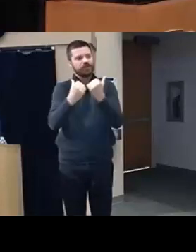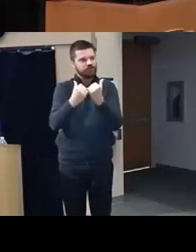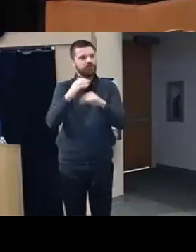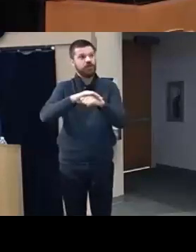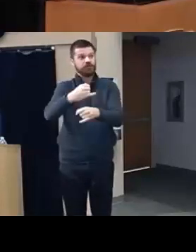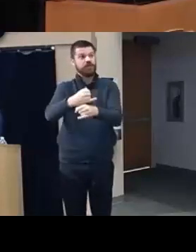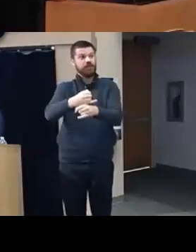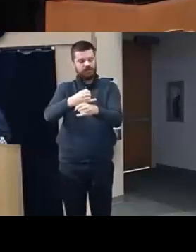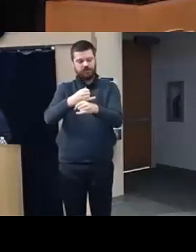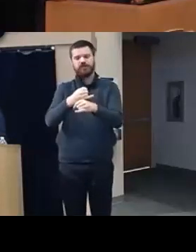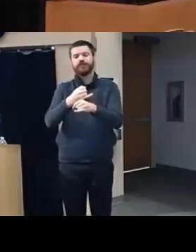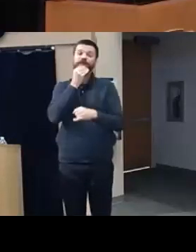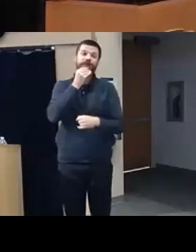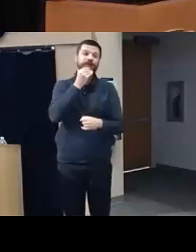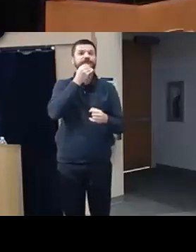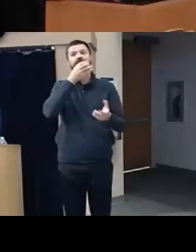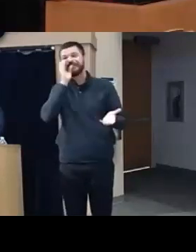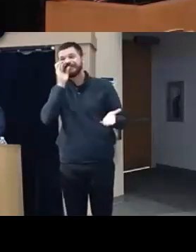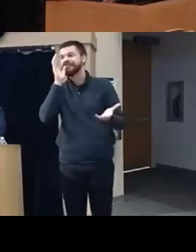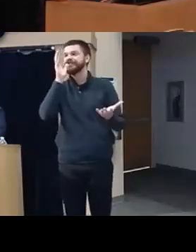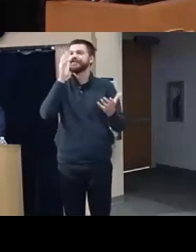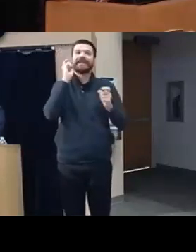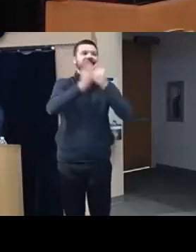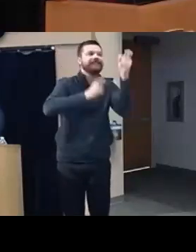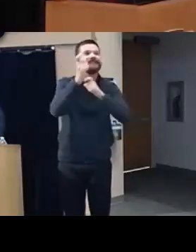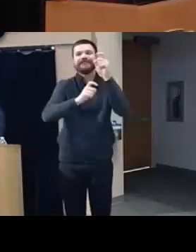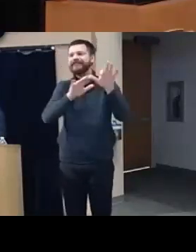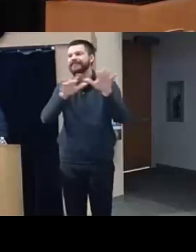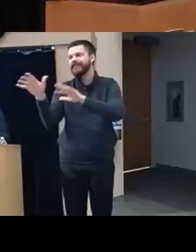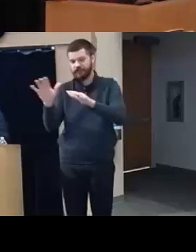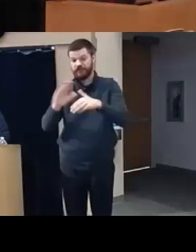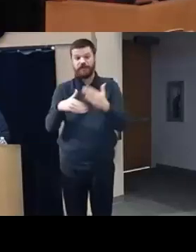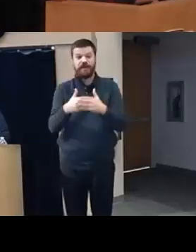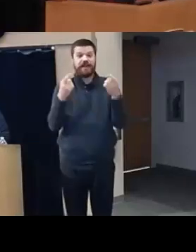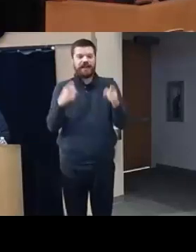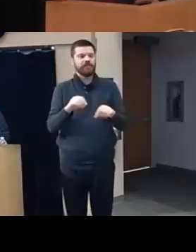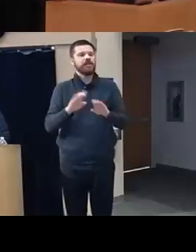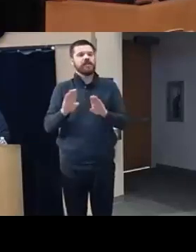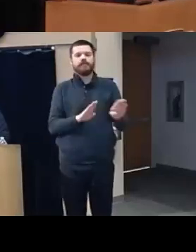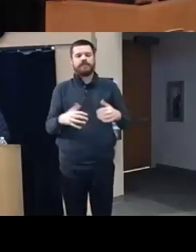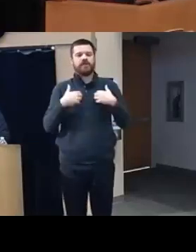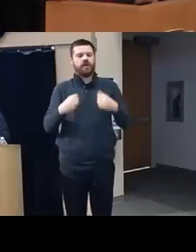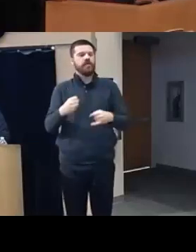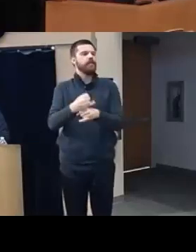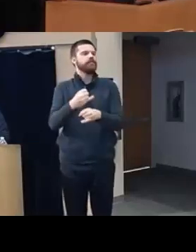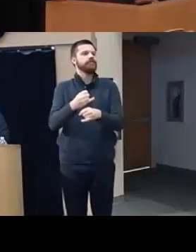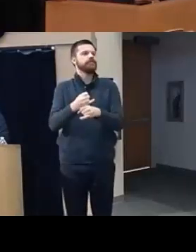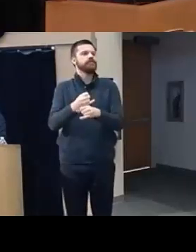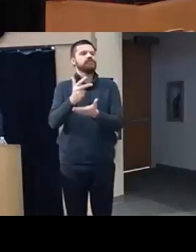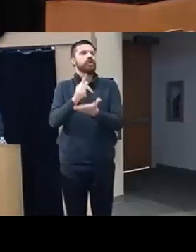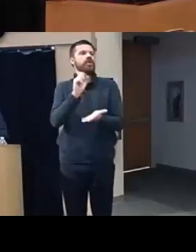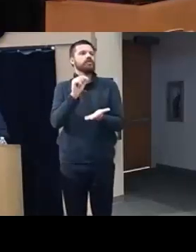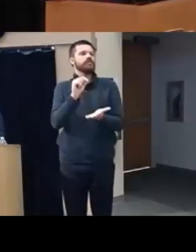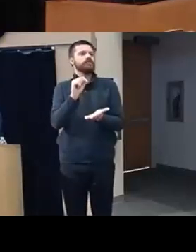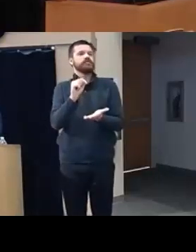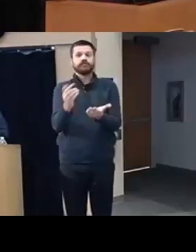on site. There will be food and drinks and giveaways, all happening in the Behavioral Health Campus parking lot.